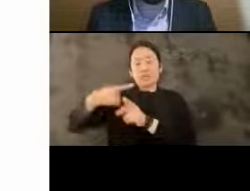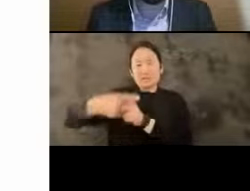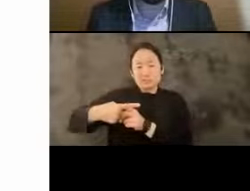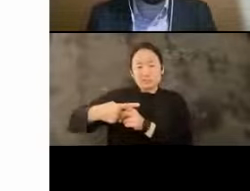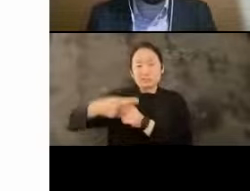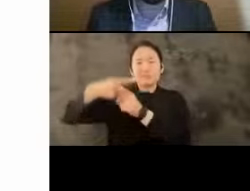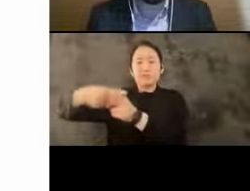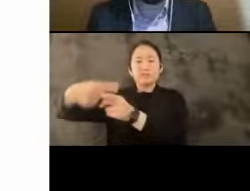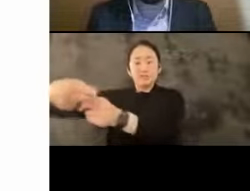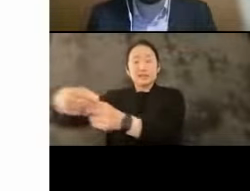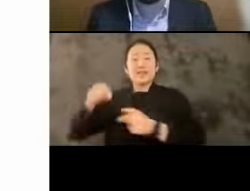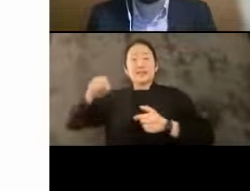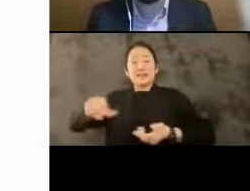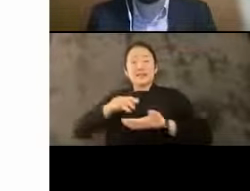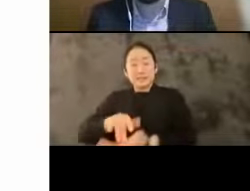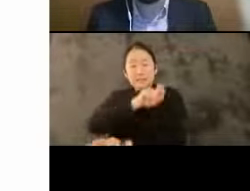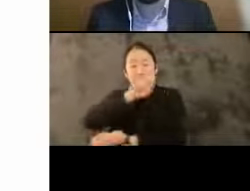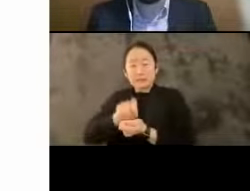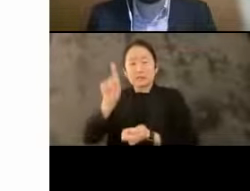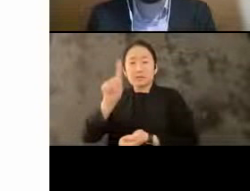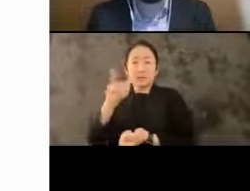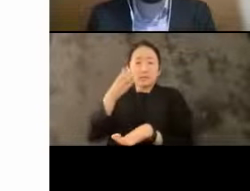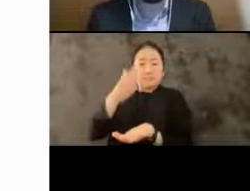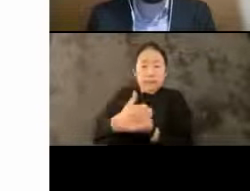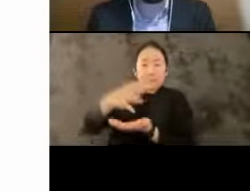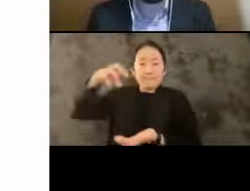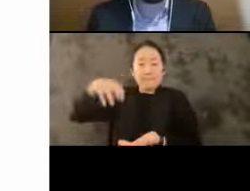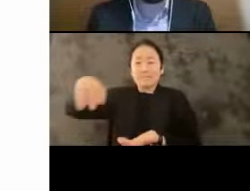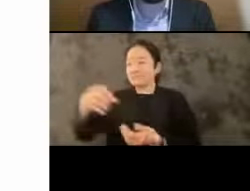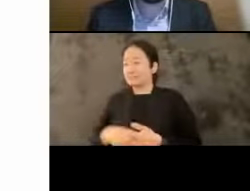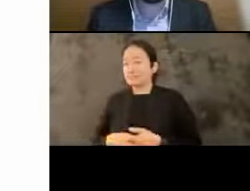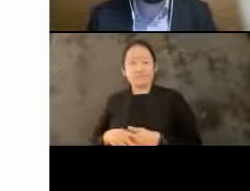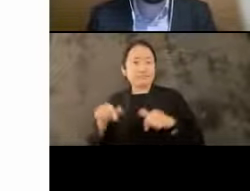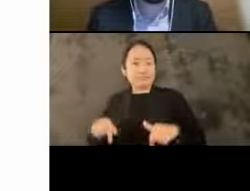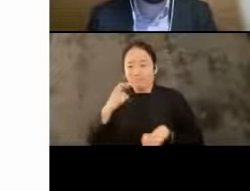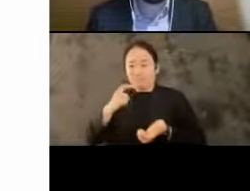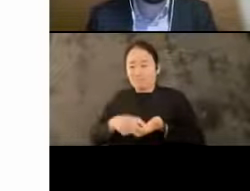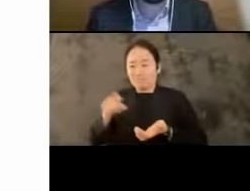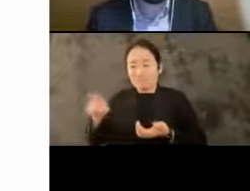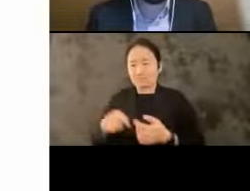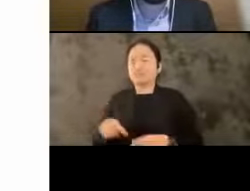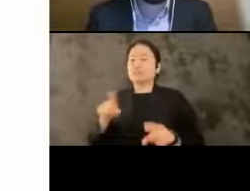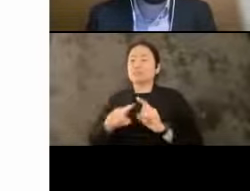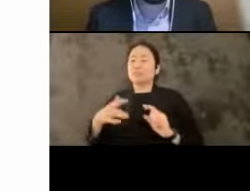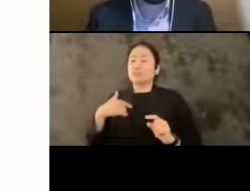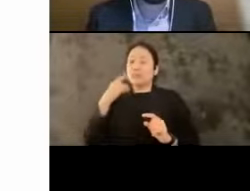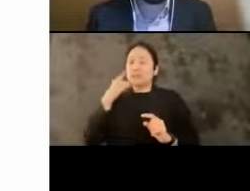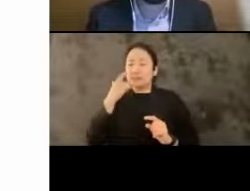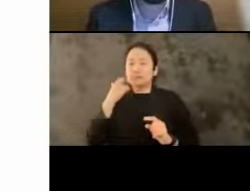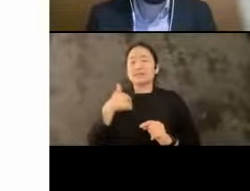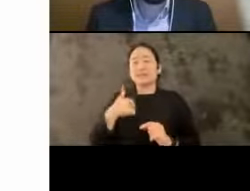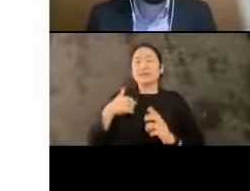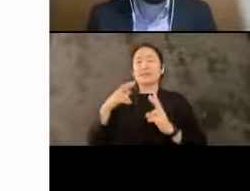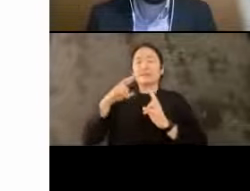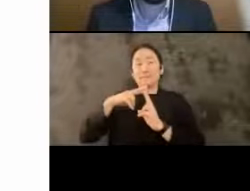actually identify the exact location of each station, but we're thinking that station pairs would be located for the most part